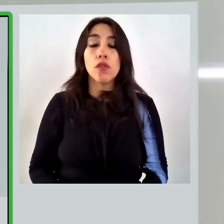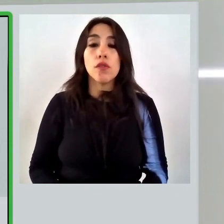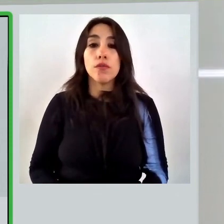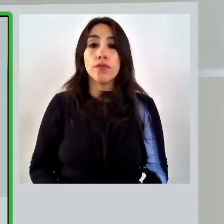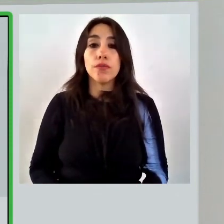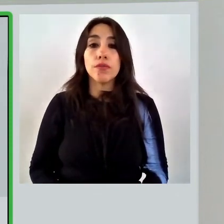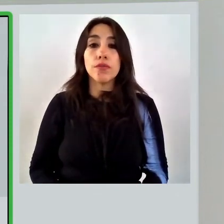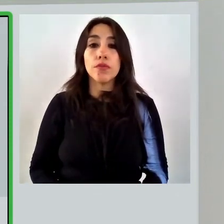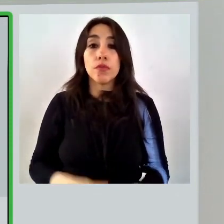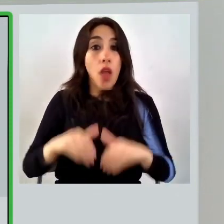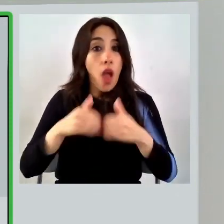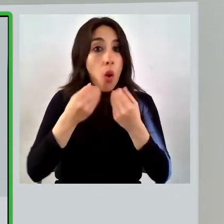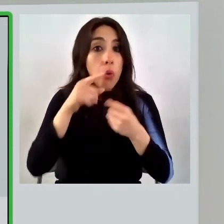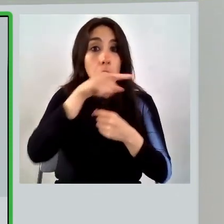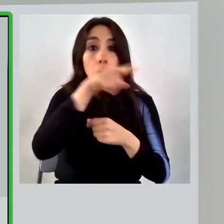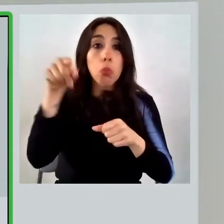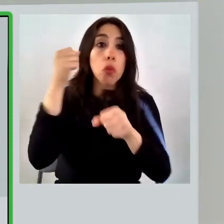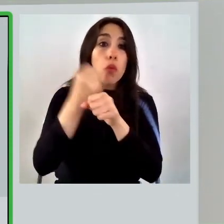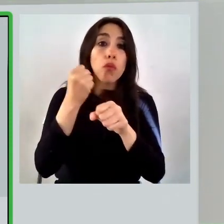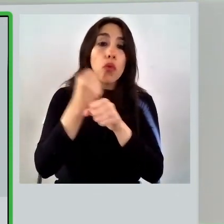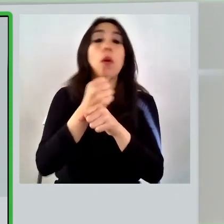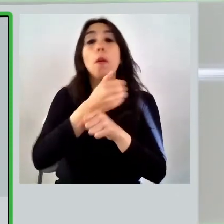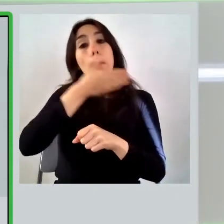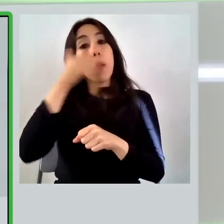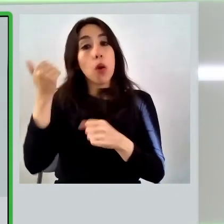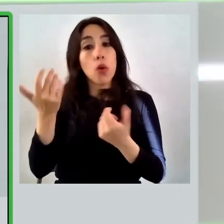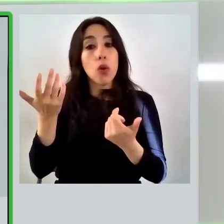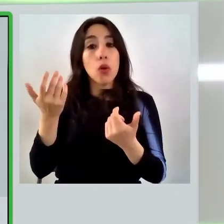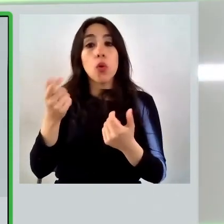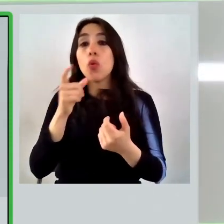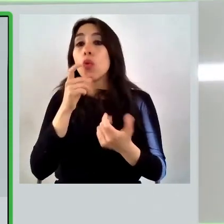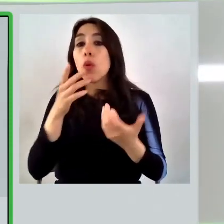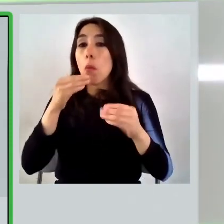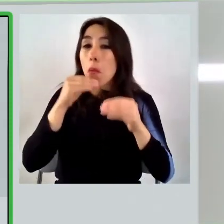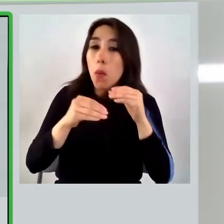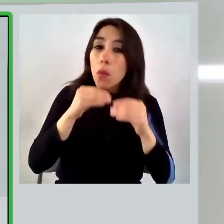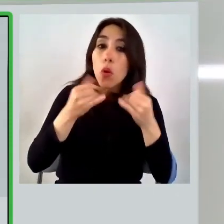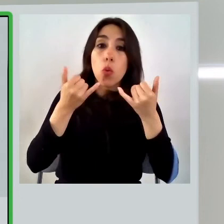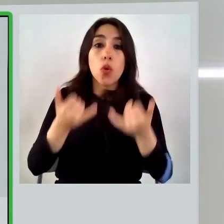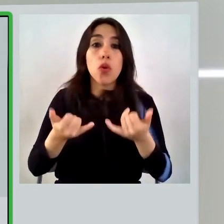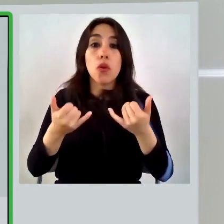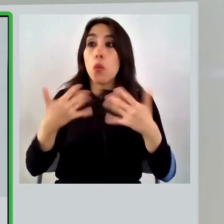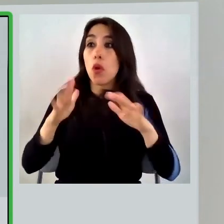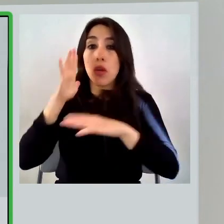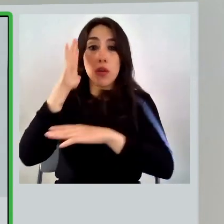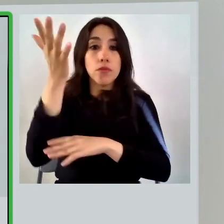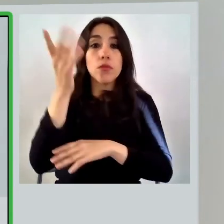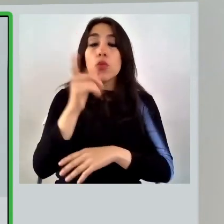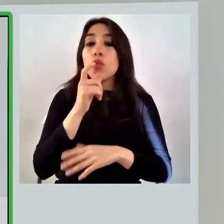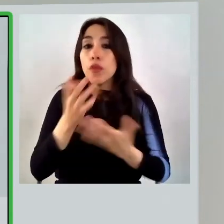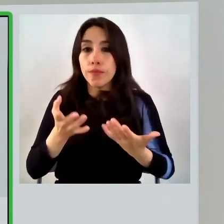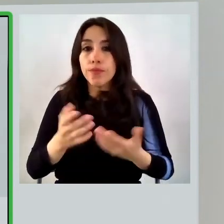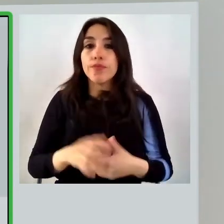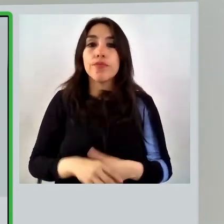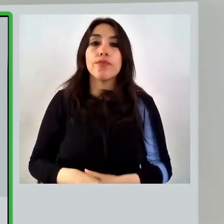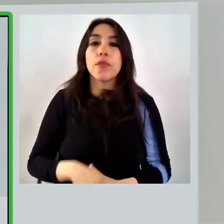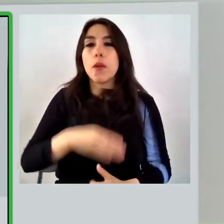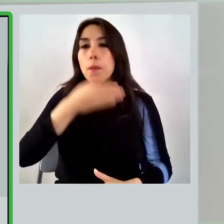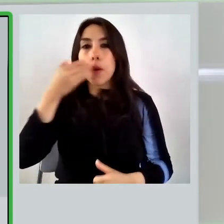that likelihood of these factors being present in an organization where individuals are